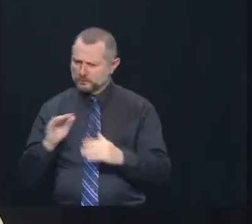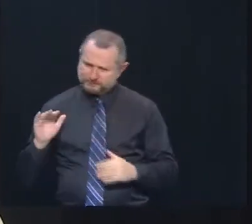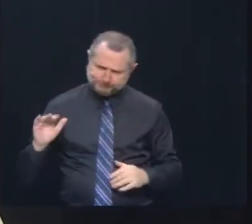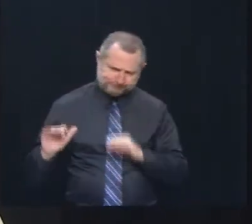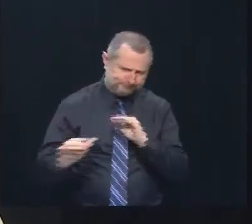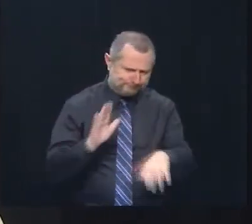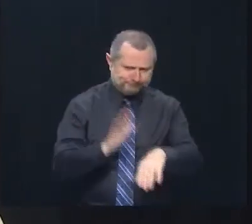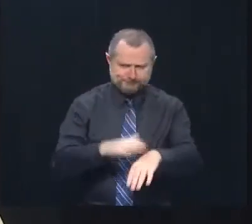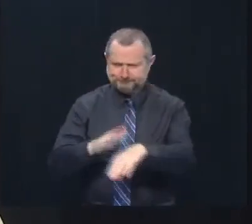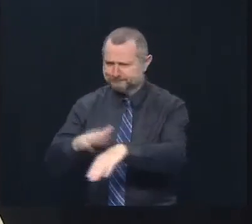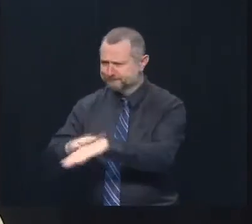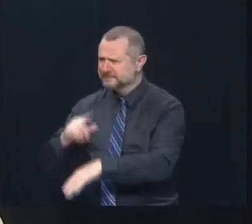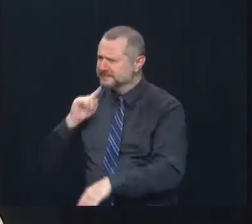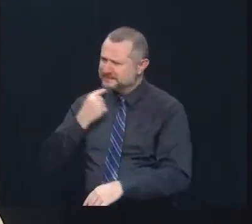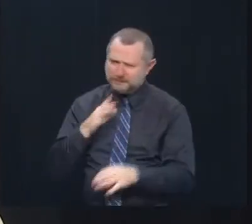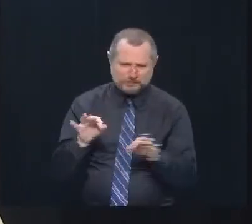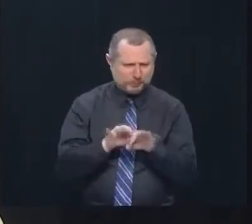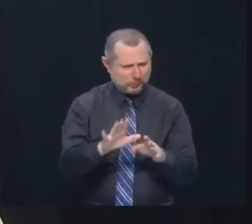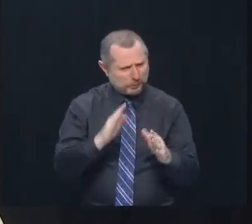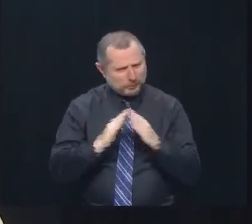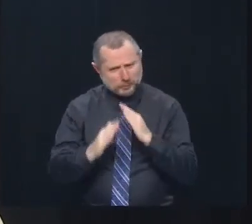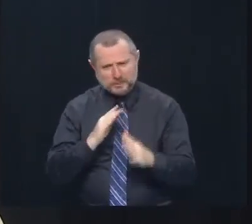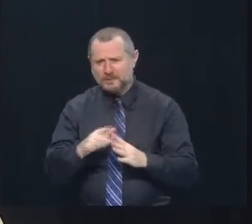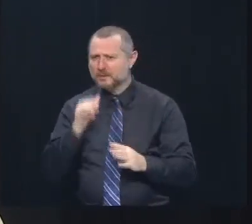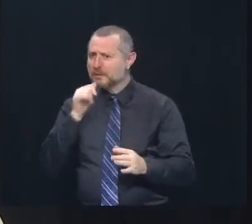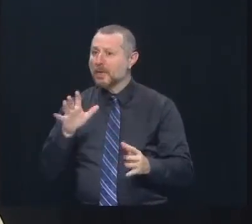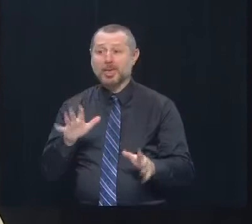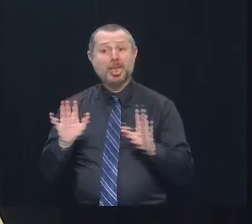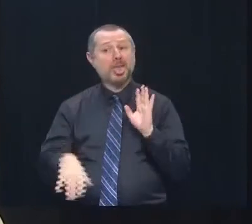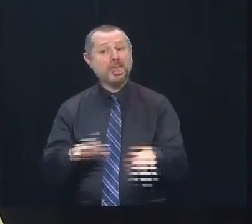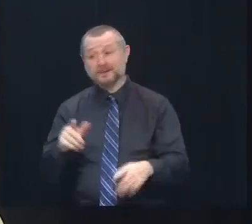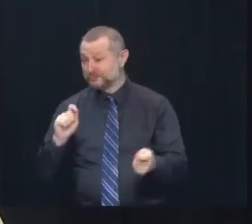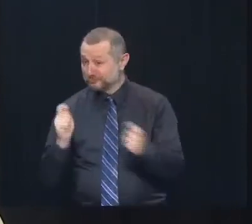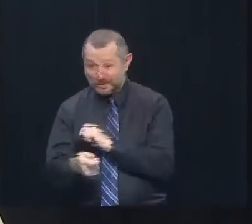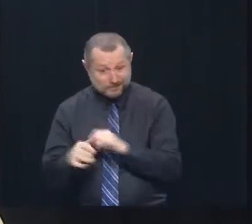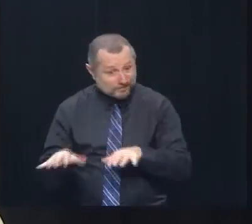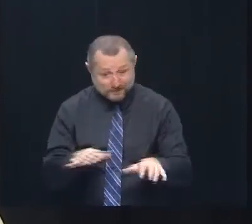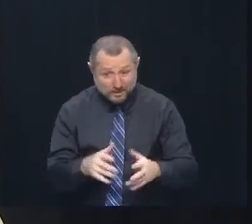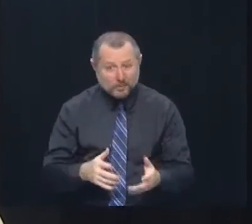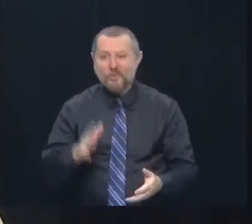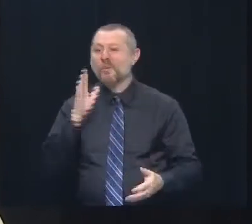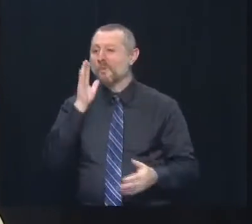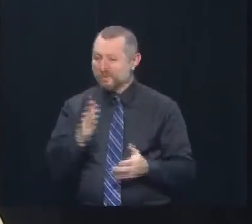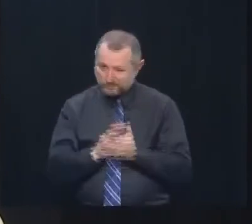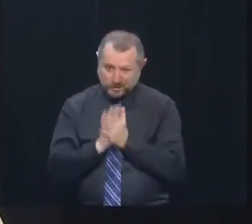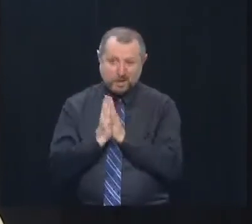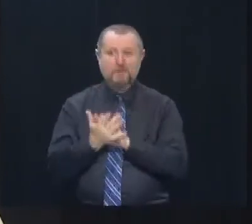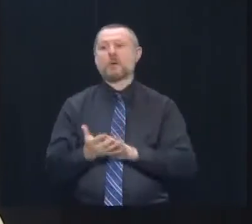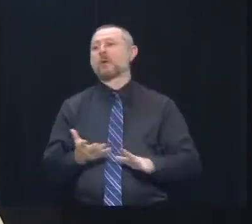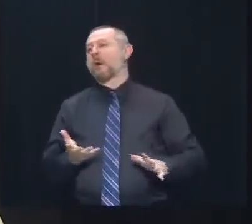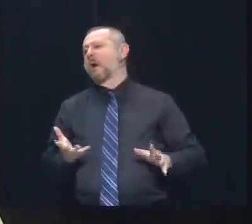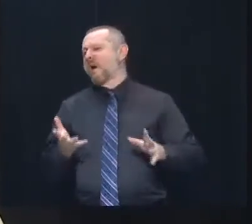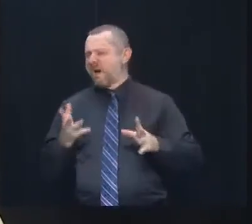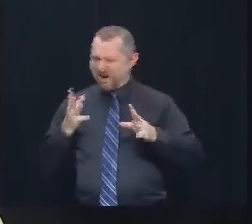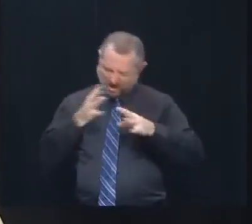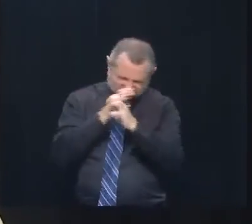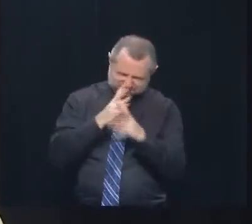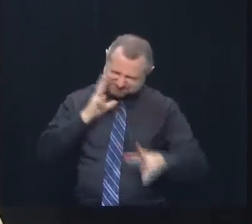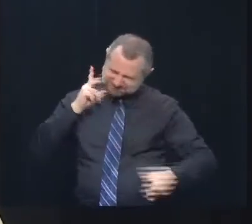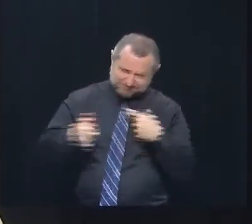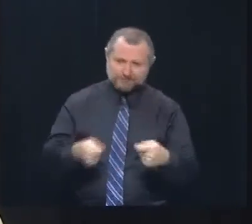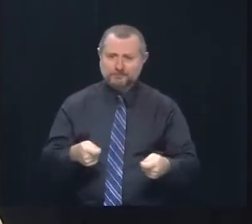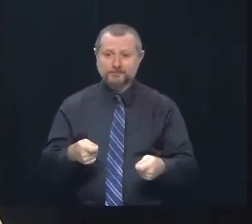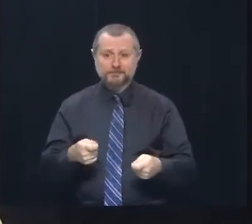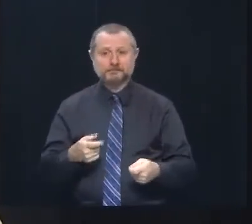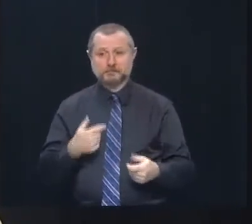your community, and if action is not taken, the restrictions will get tighter because we have to. As the governor said, it's about the hospital system, it's about